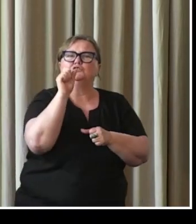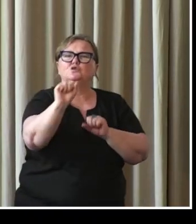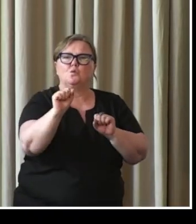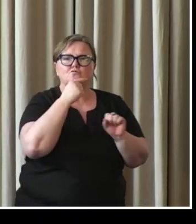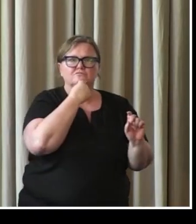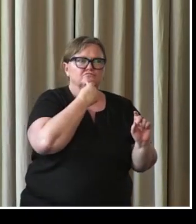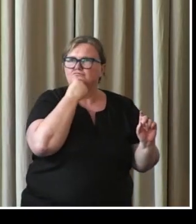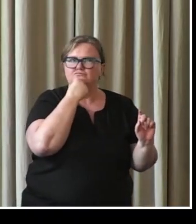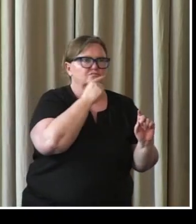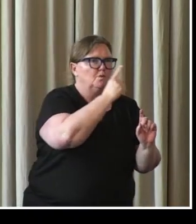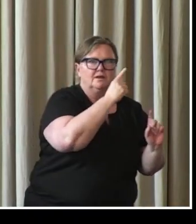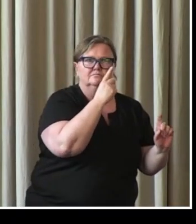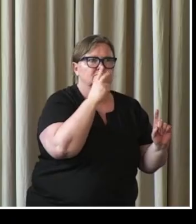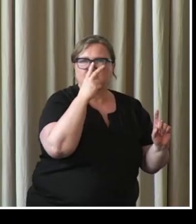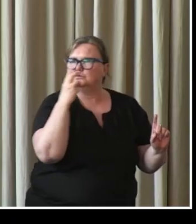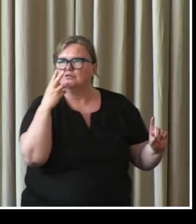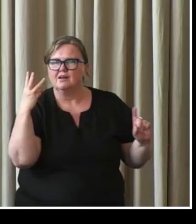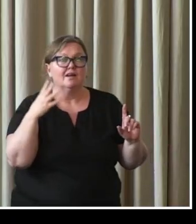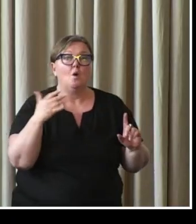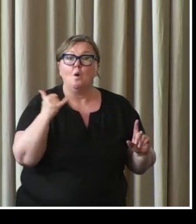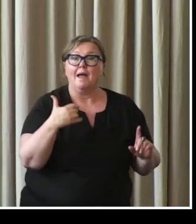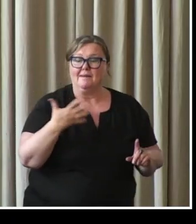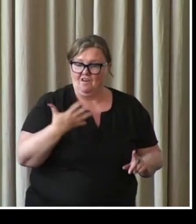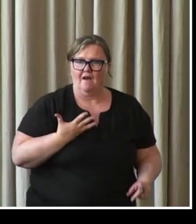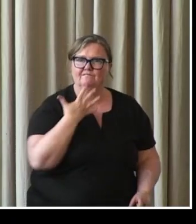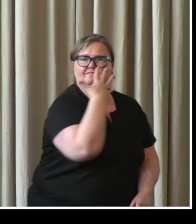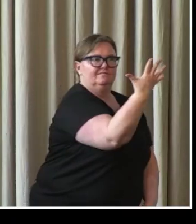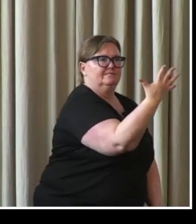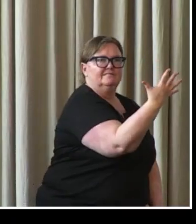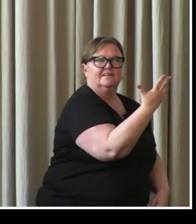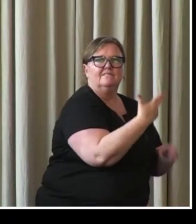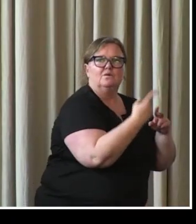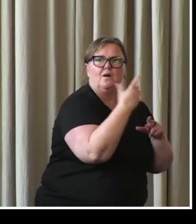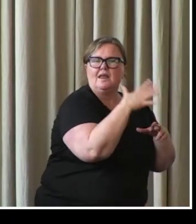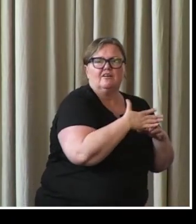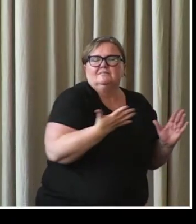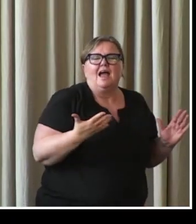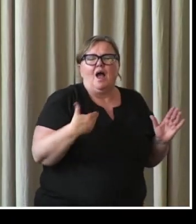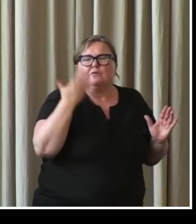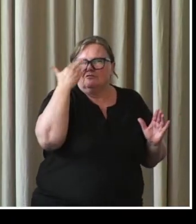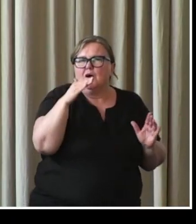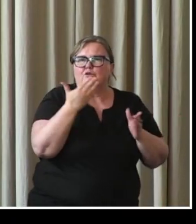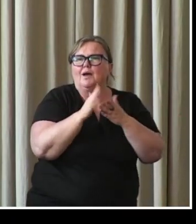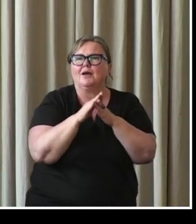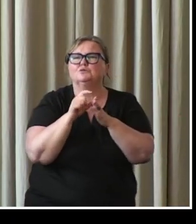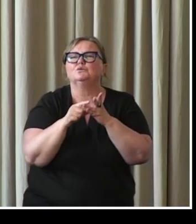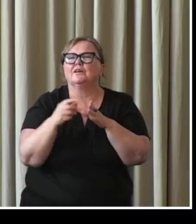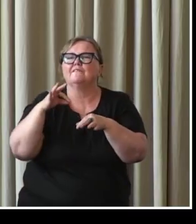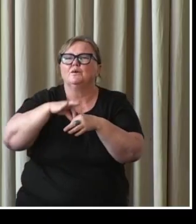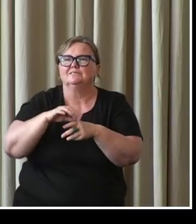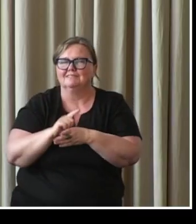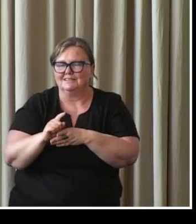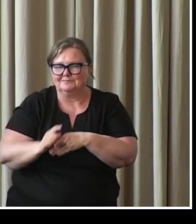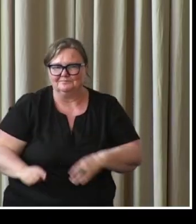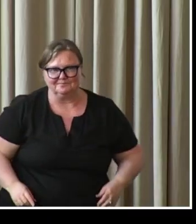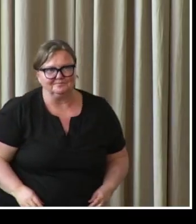You can give 5 votes to one action, or you might like to spread them around others, but I'll remind you of that when we get to that